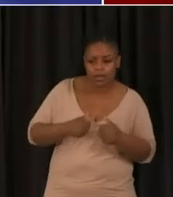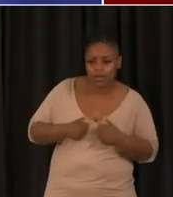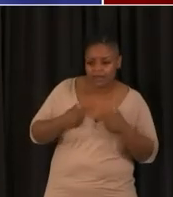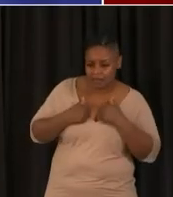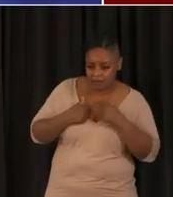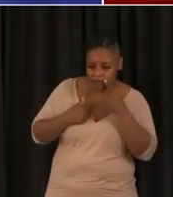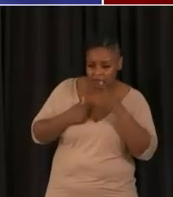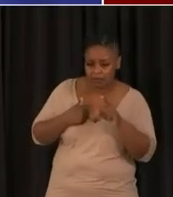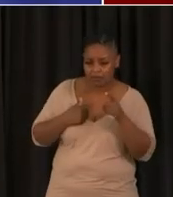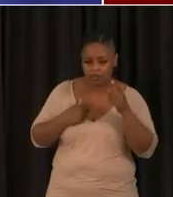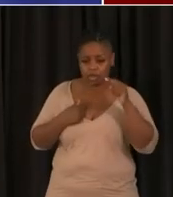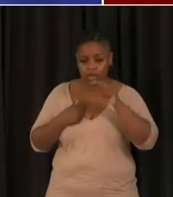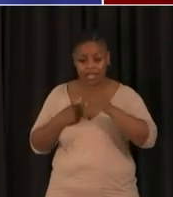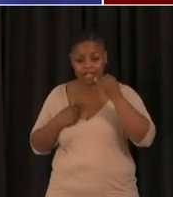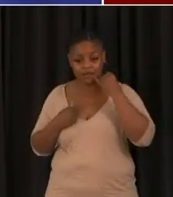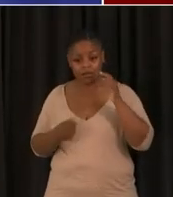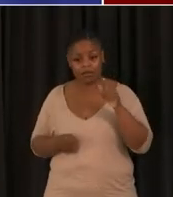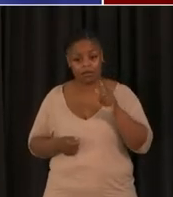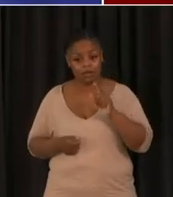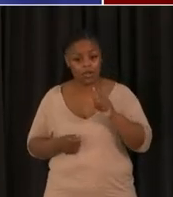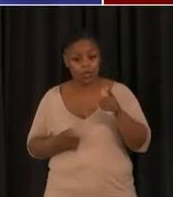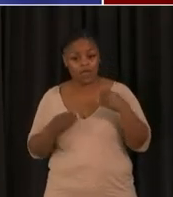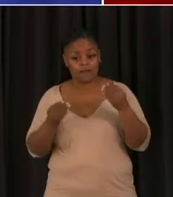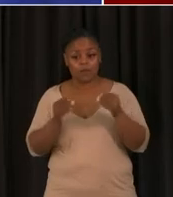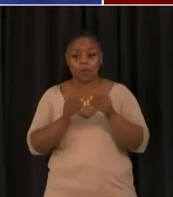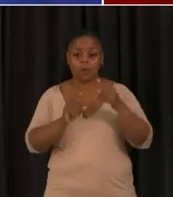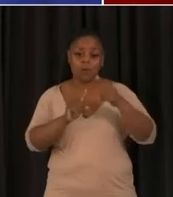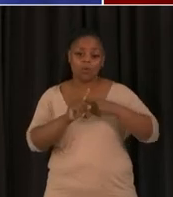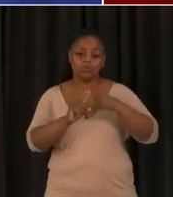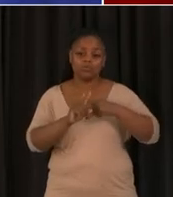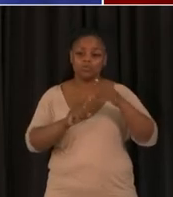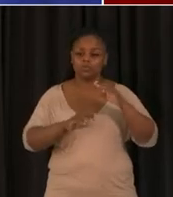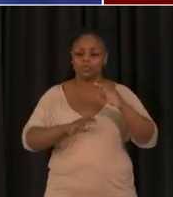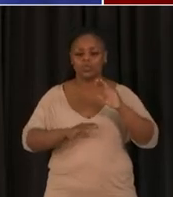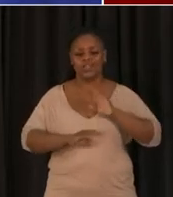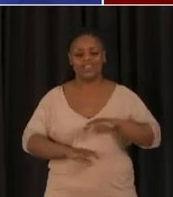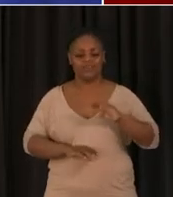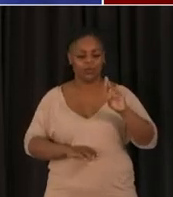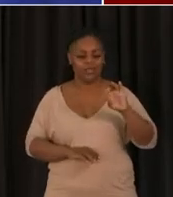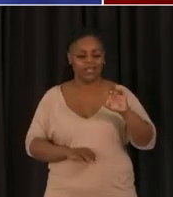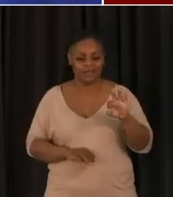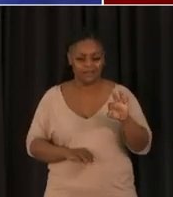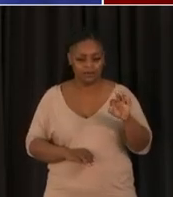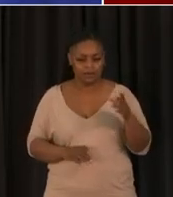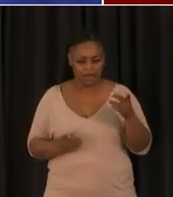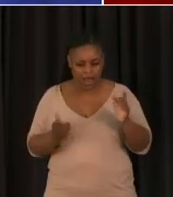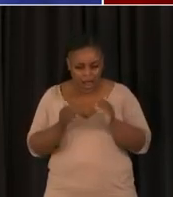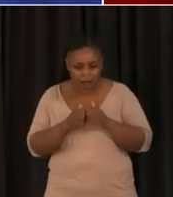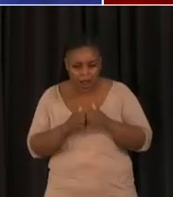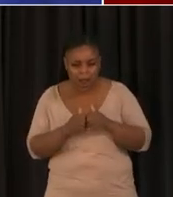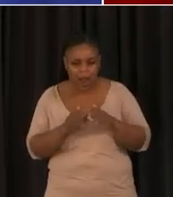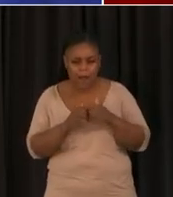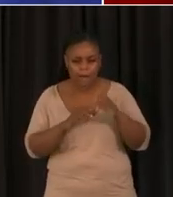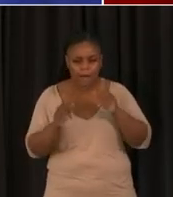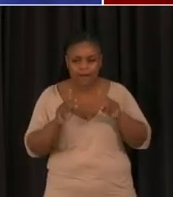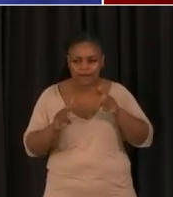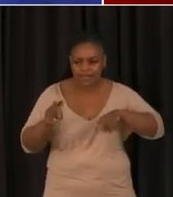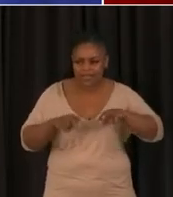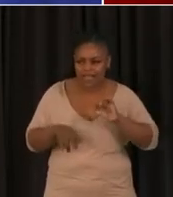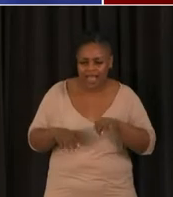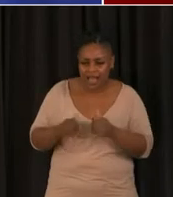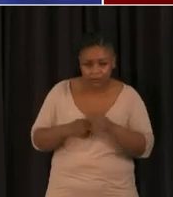at delinquencies. We saw steep drops in the share of people who are late on their loans. So we saw about a 28%